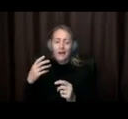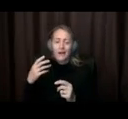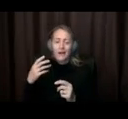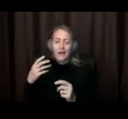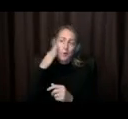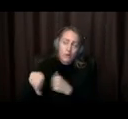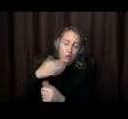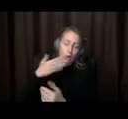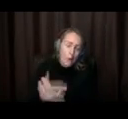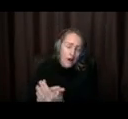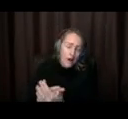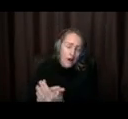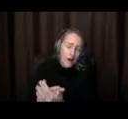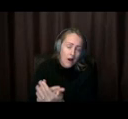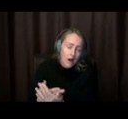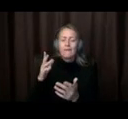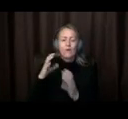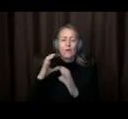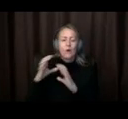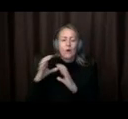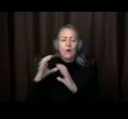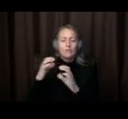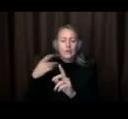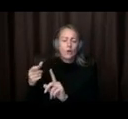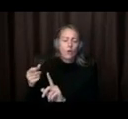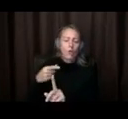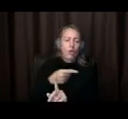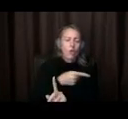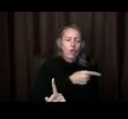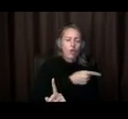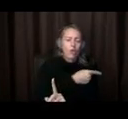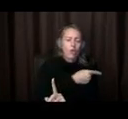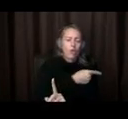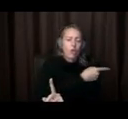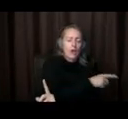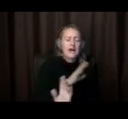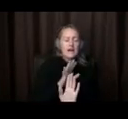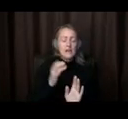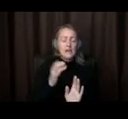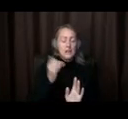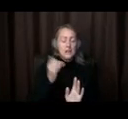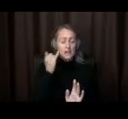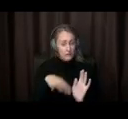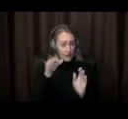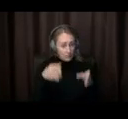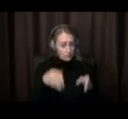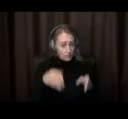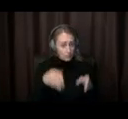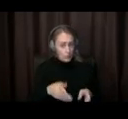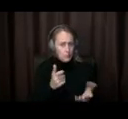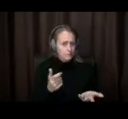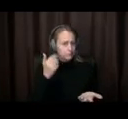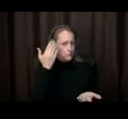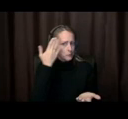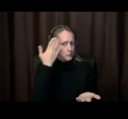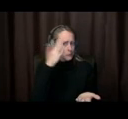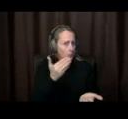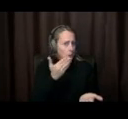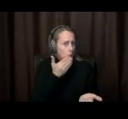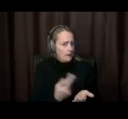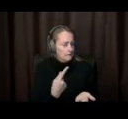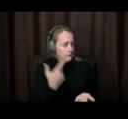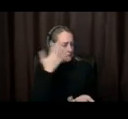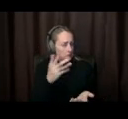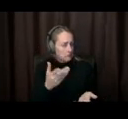maybe you don't know very well, and you're going to be more accountable to them. If you reference the